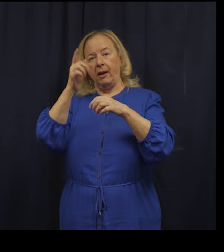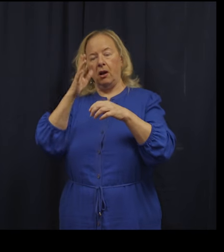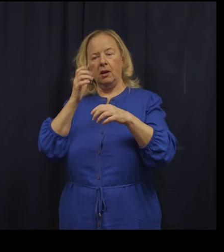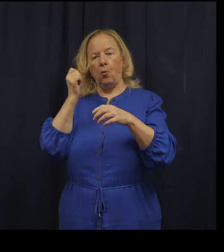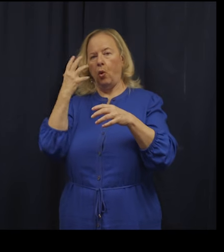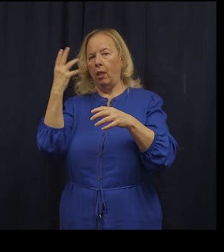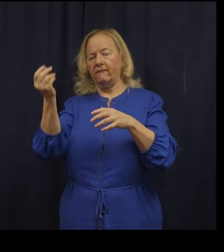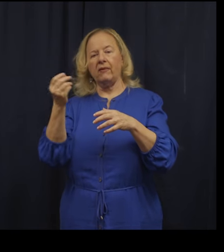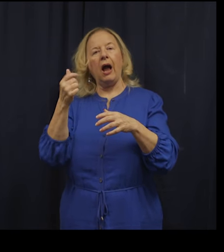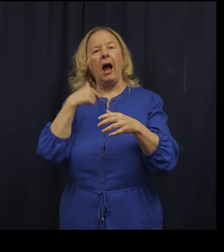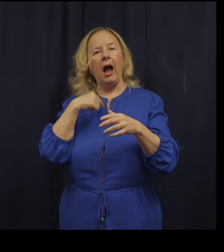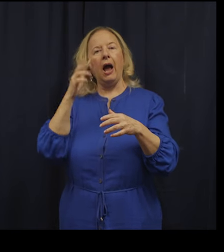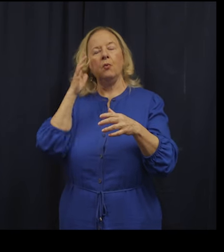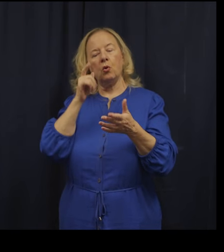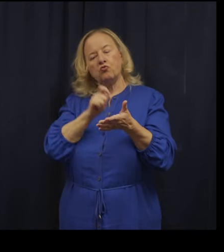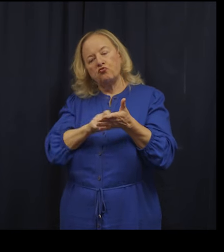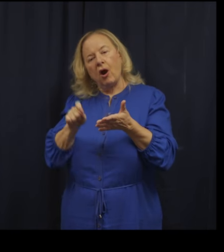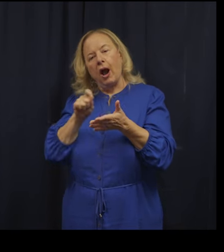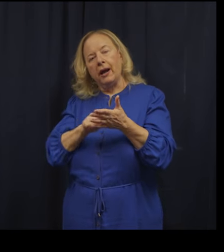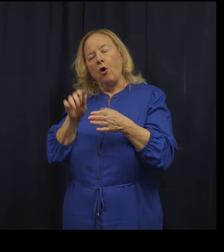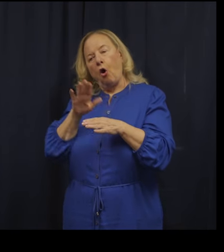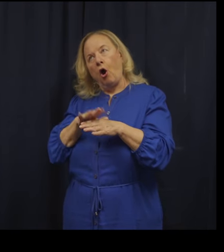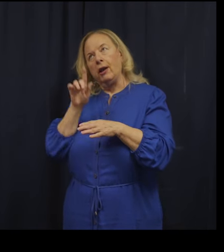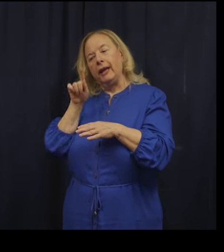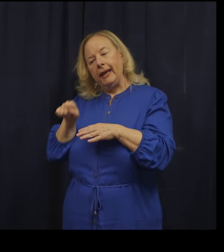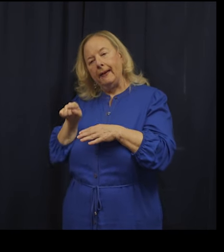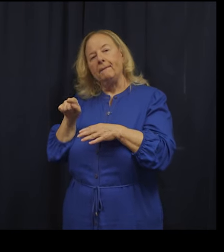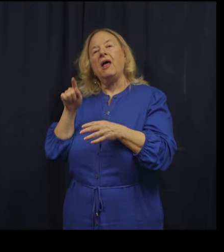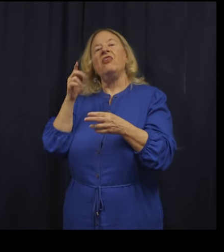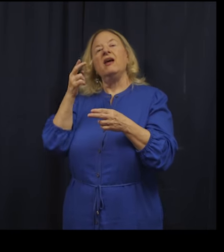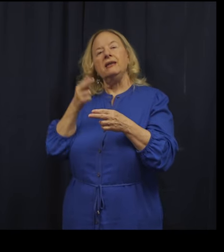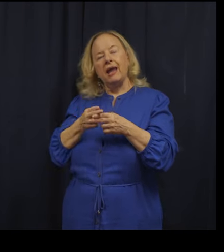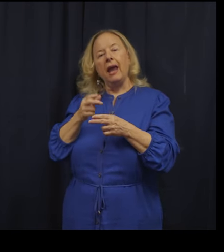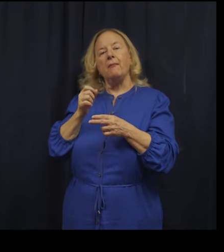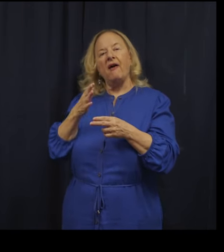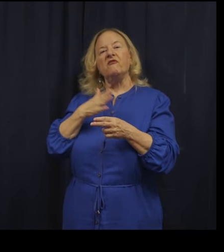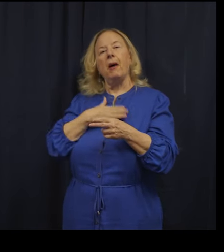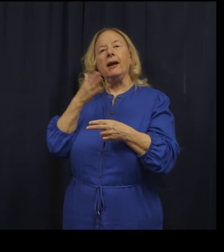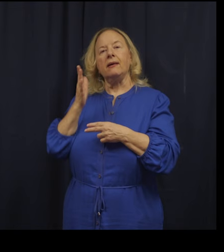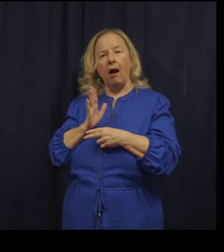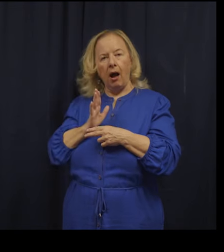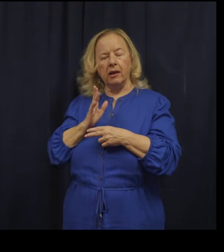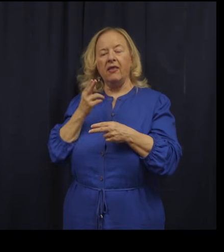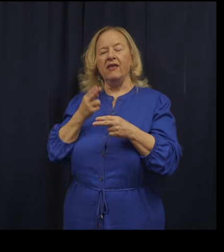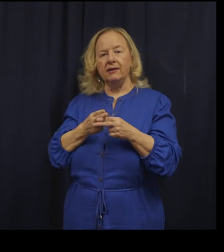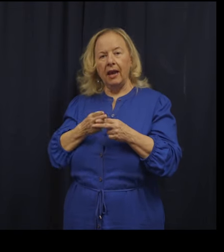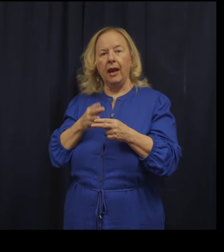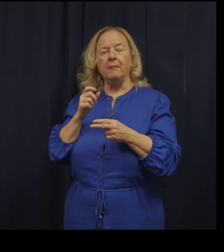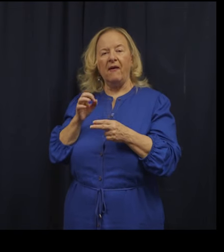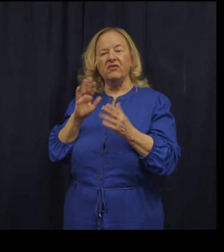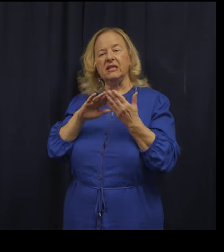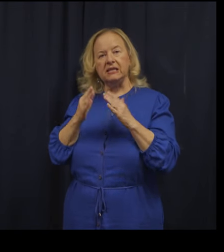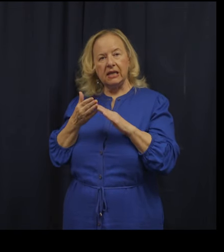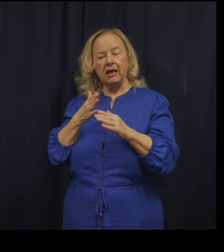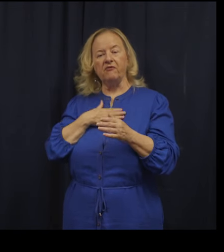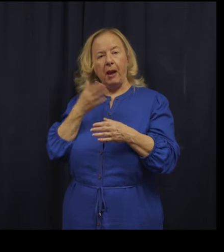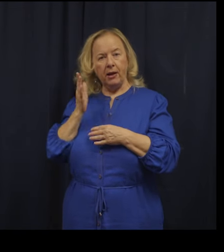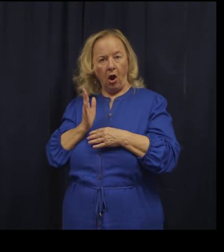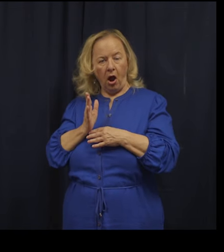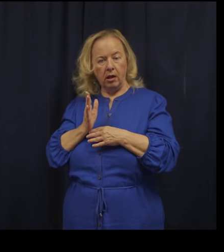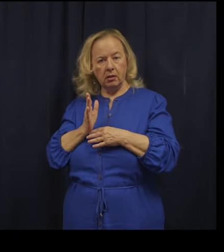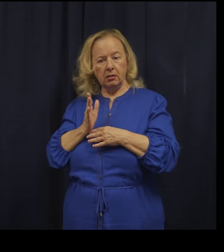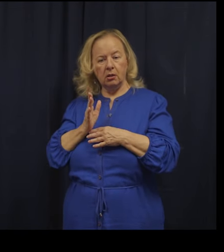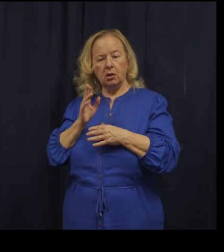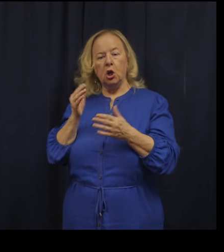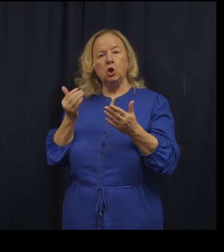more out, and I will write upon him what? The name of my God, the name of the city of my